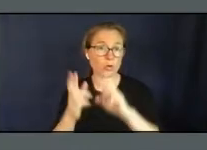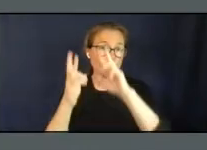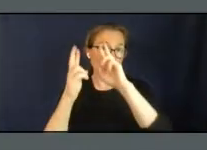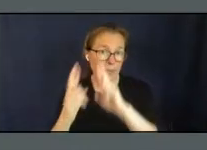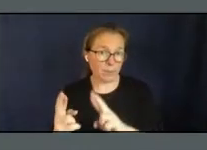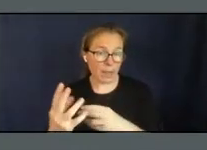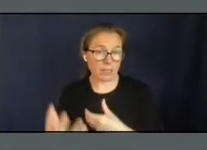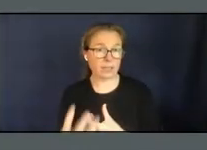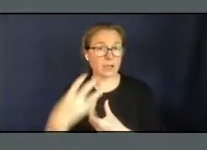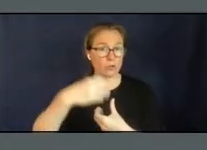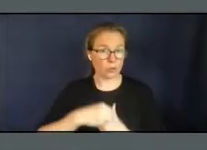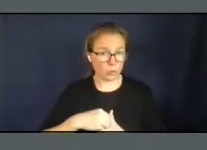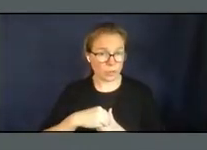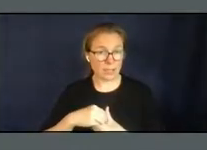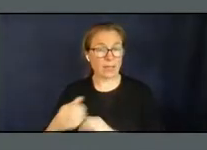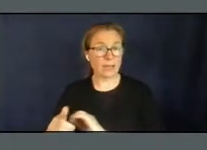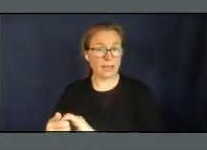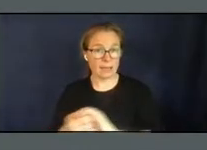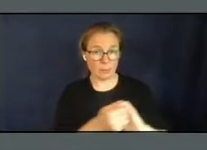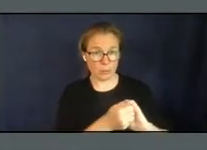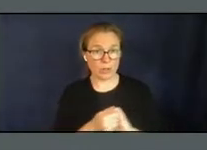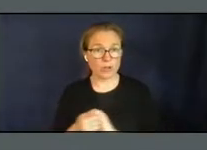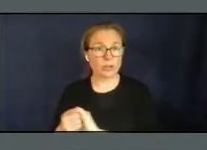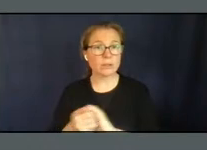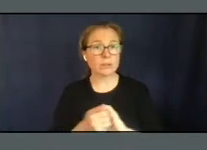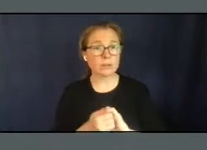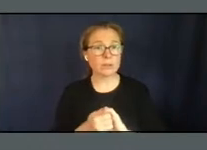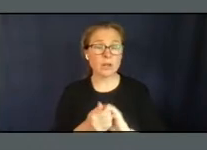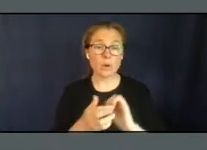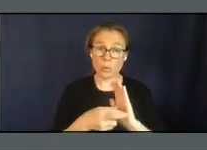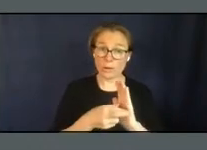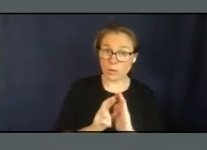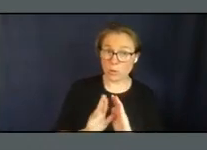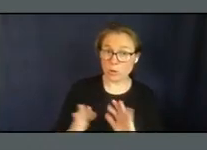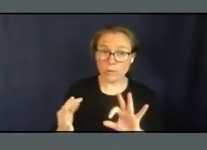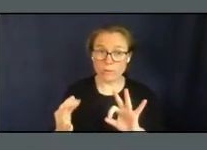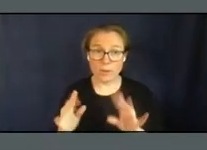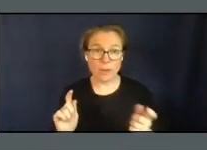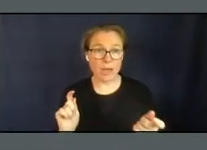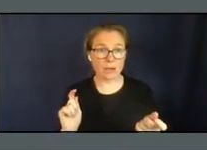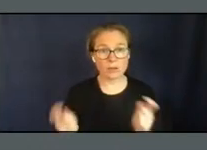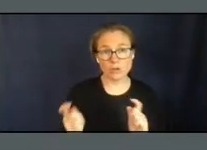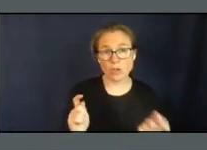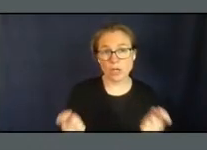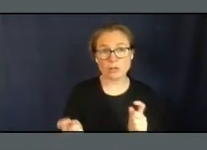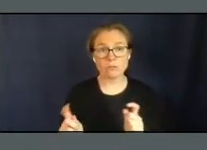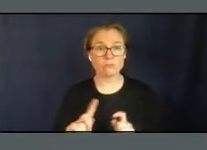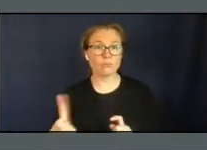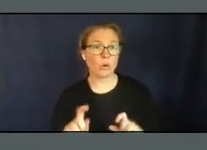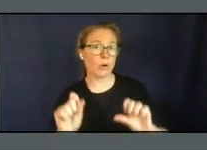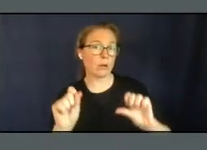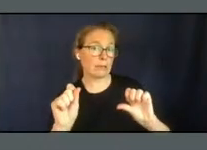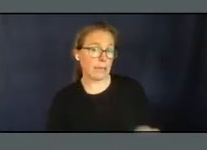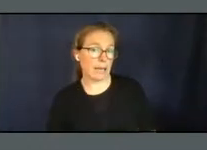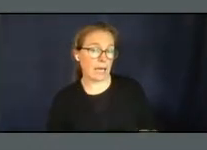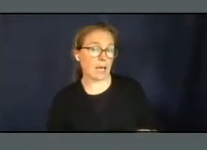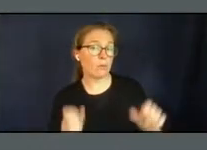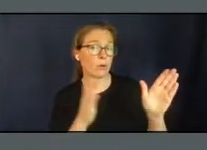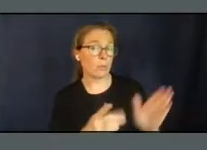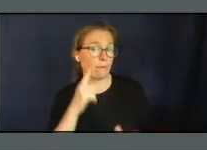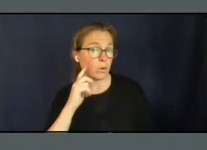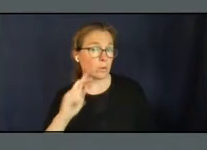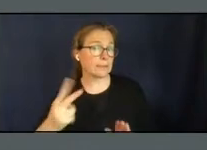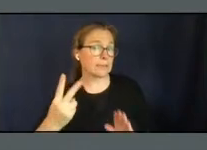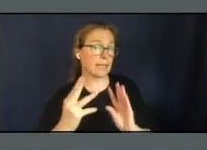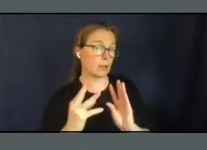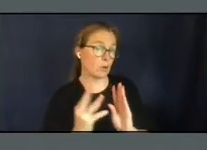Inclusion Collaboration Program. We are reviewing feedback, modifying where possible, and planning for our second cohort and then university-wide